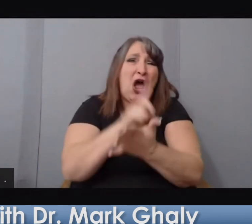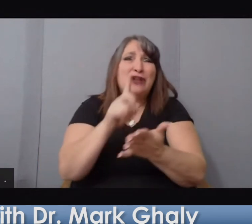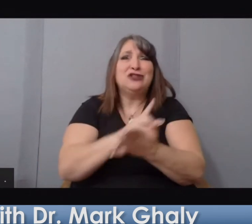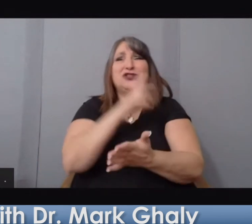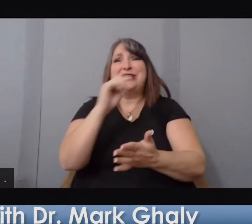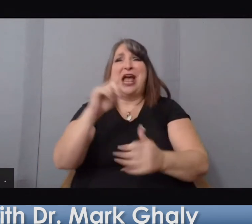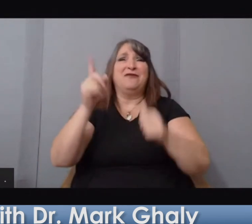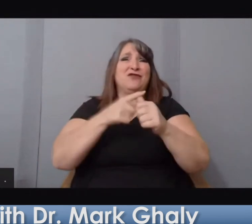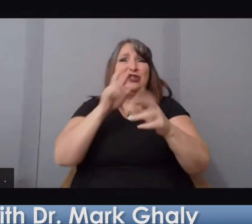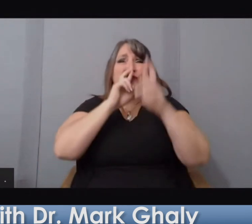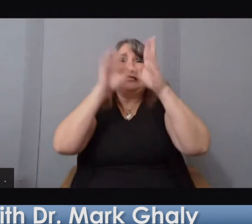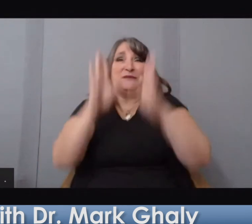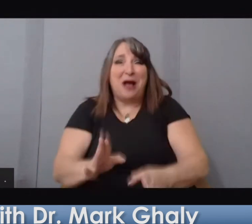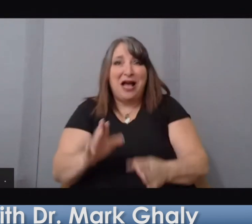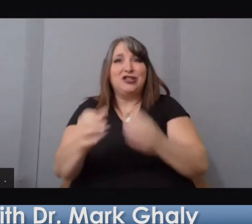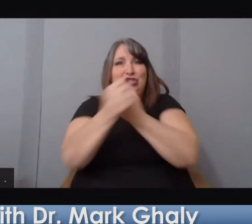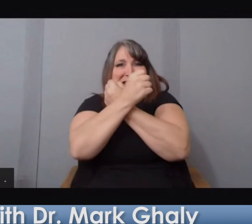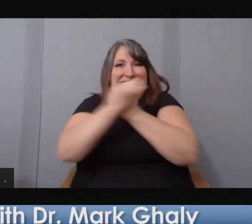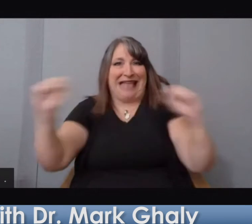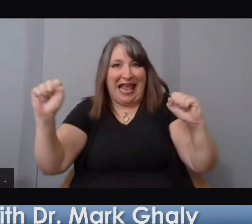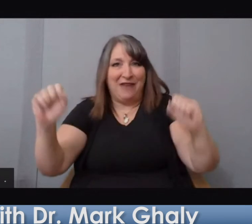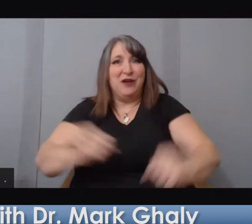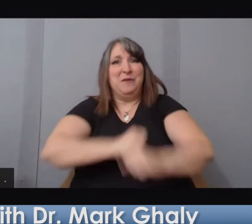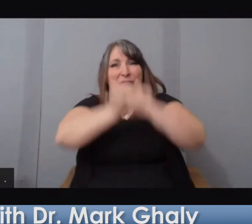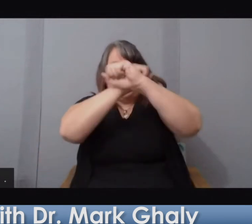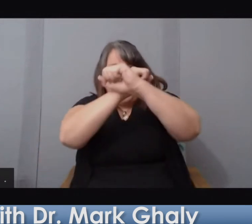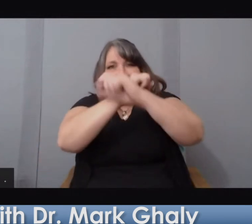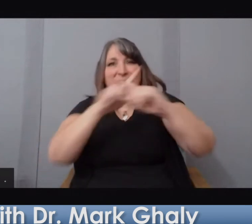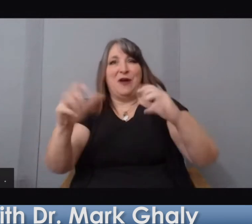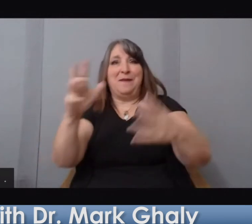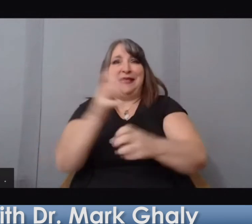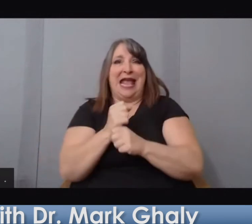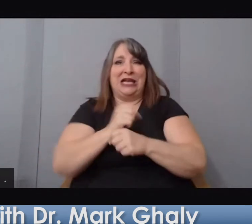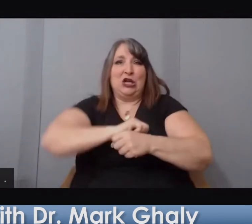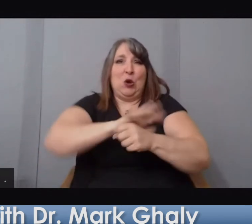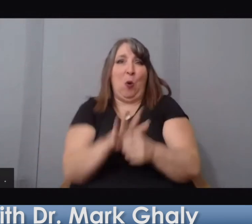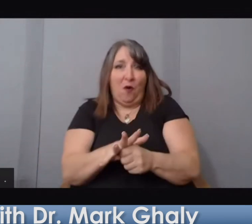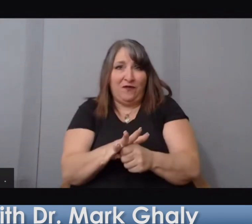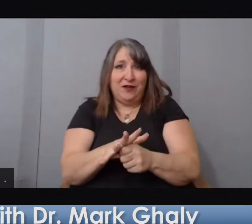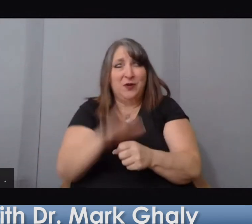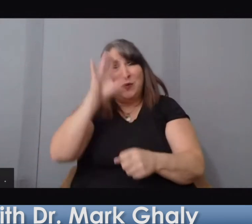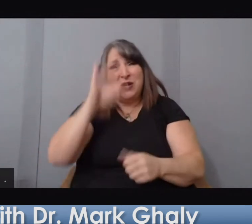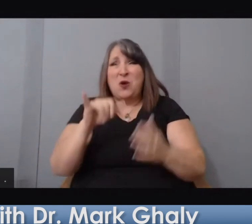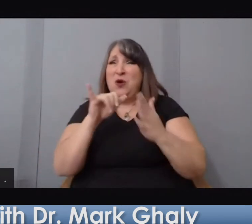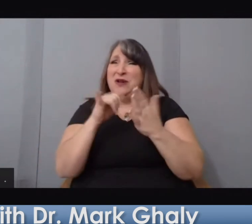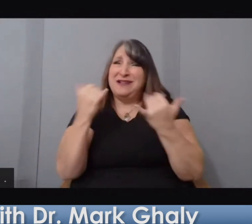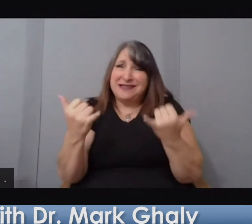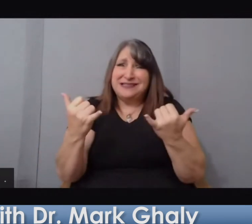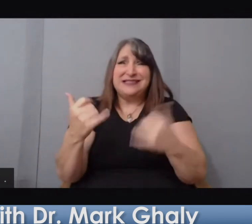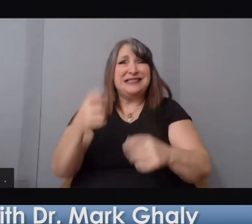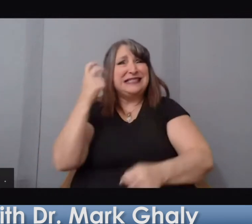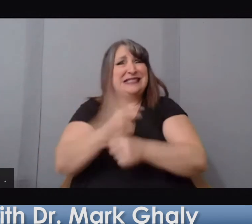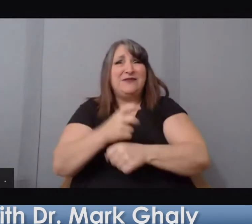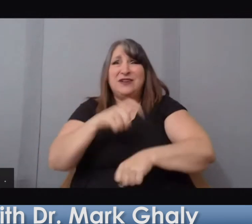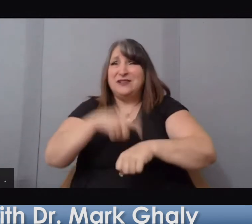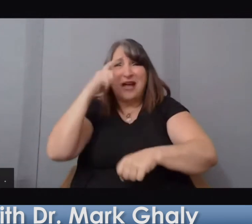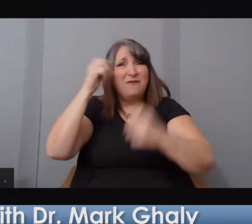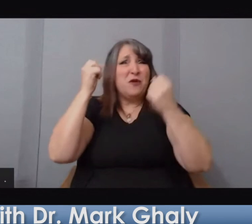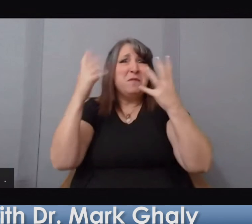COVID, but others. And we know this is a difficult time for many personally, for many